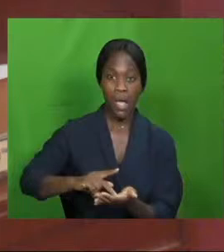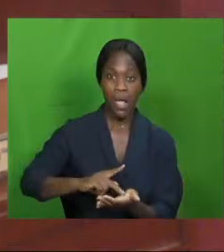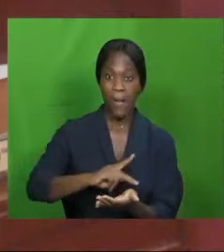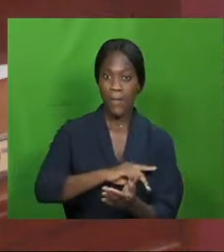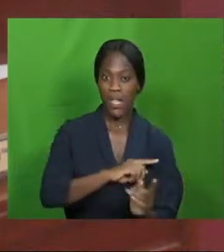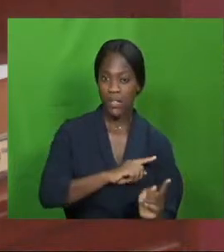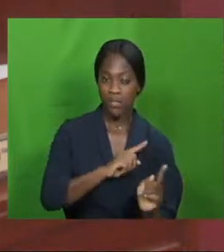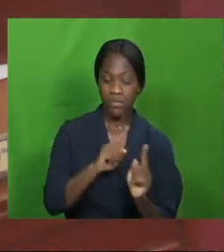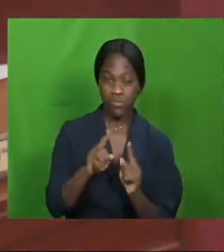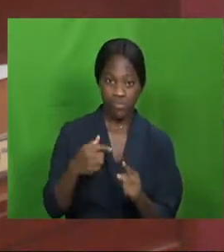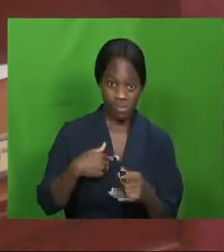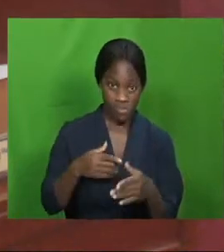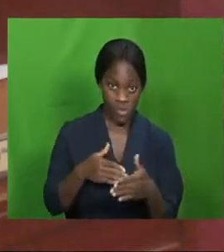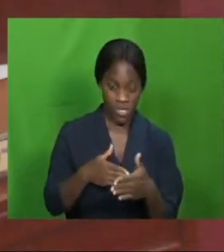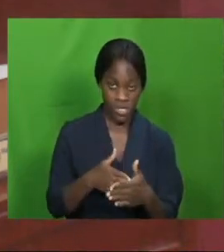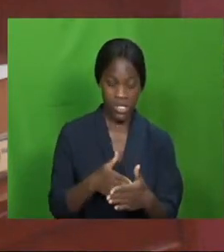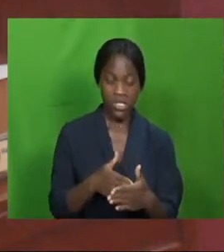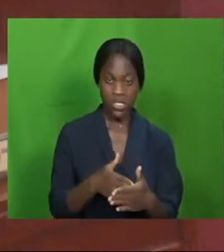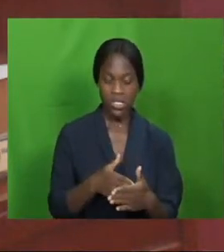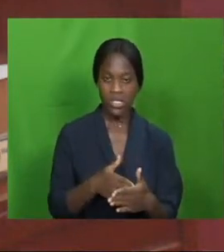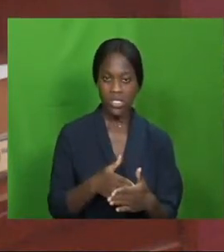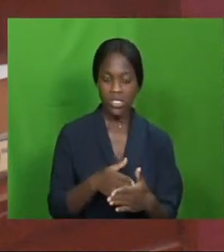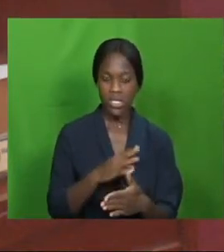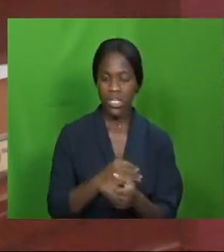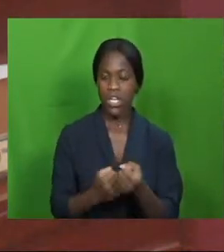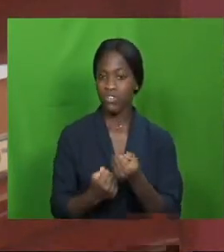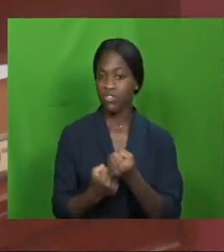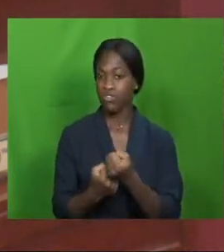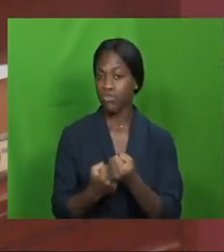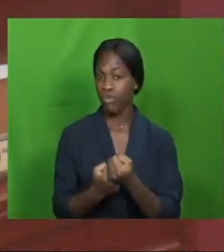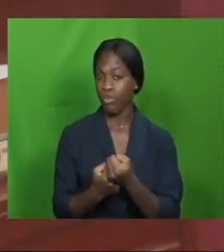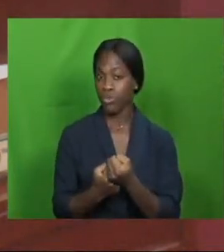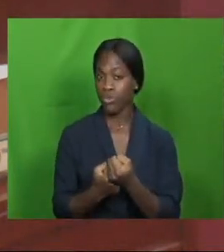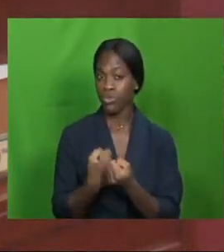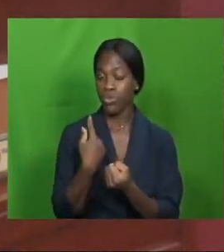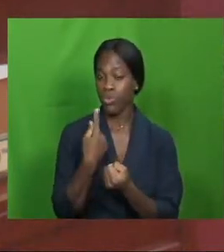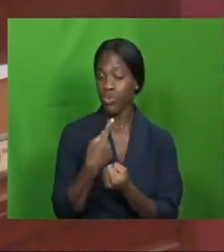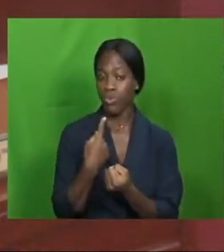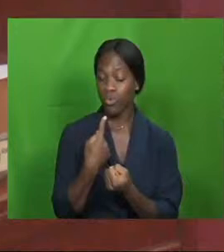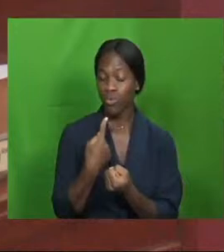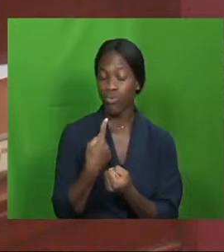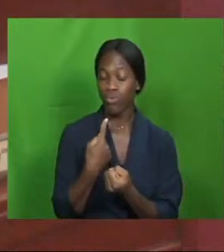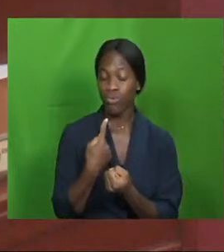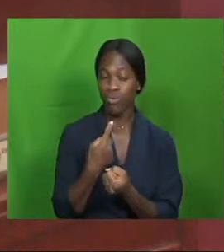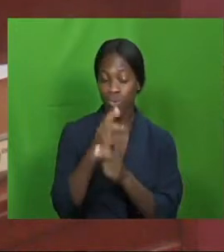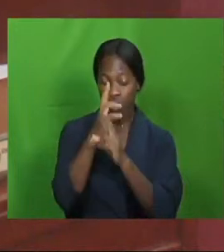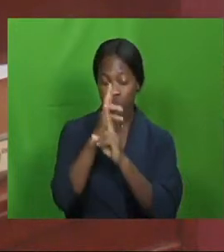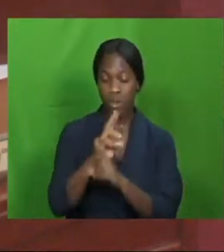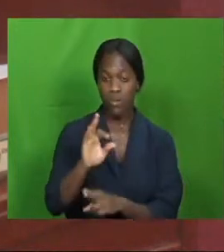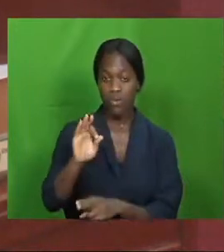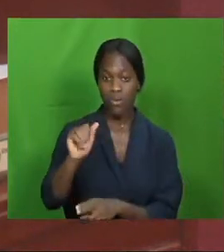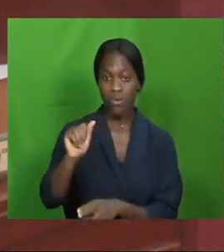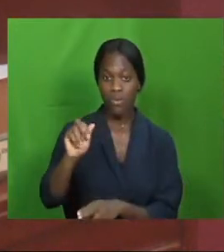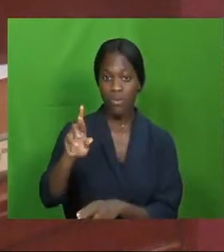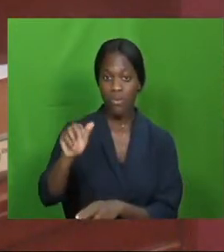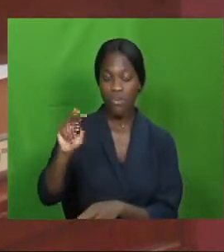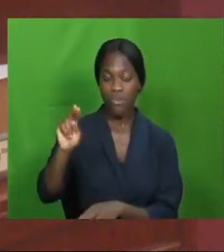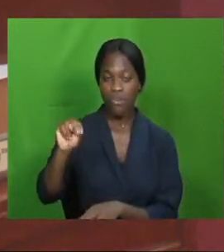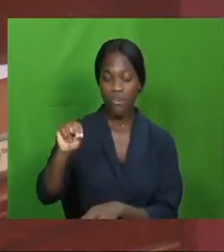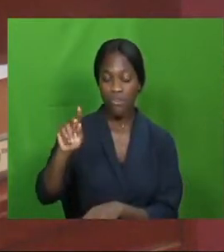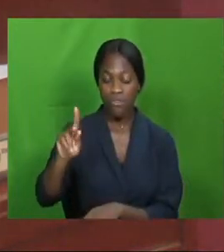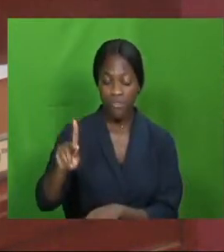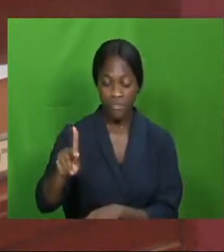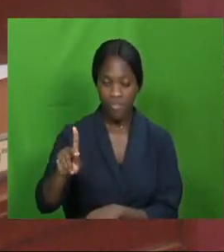and I am accompanied by Honorable Frank Anadompre, the Majority Chief Whip,